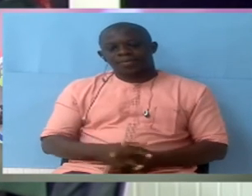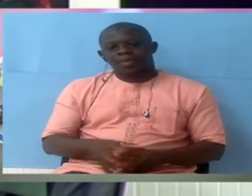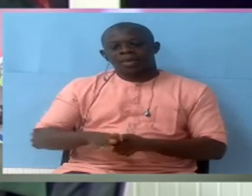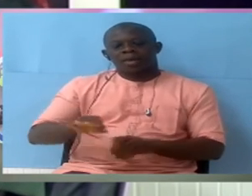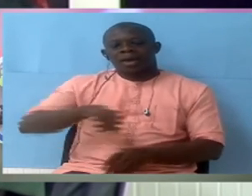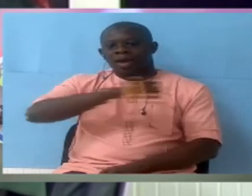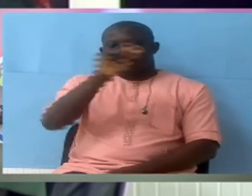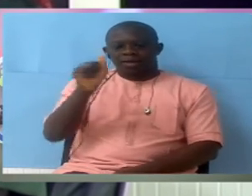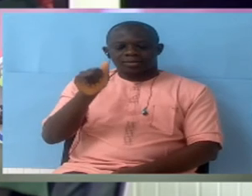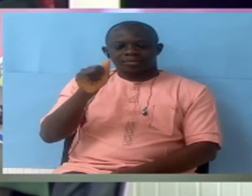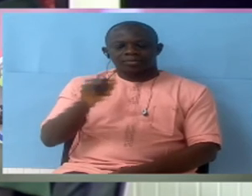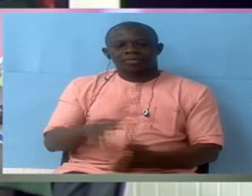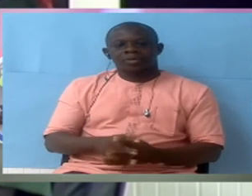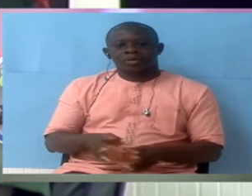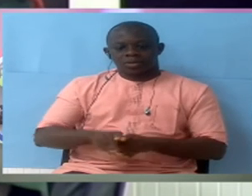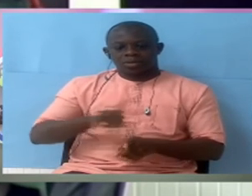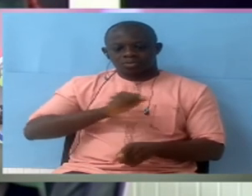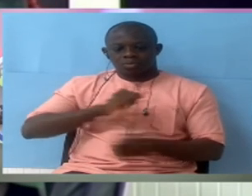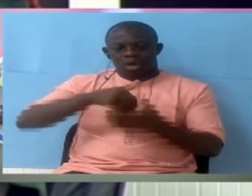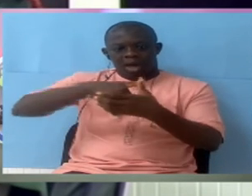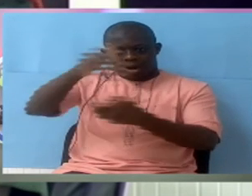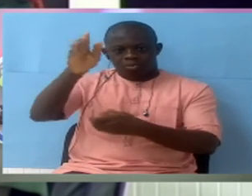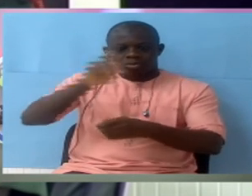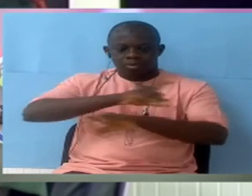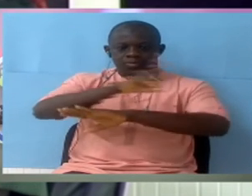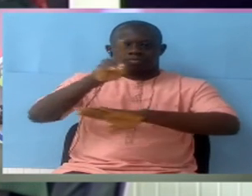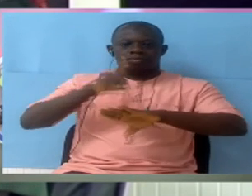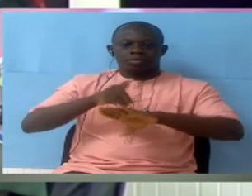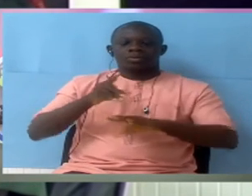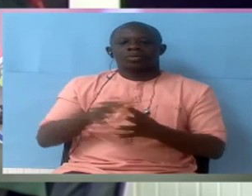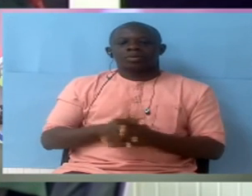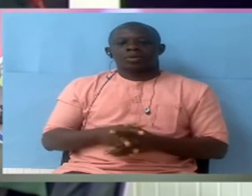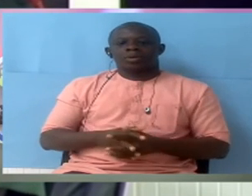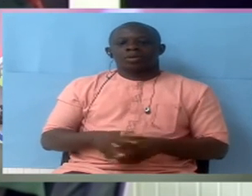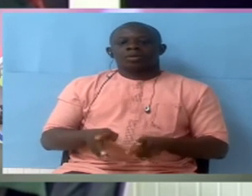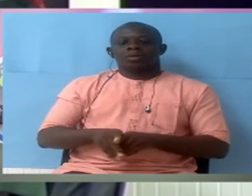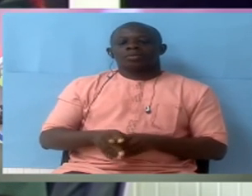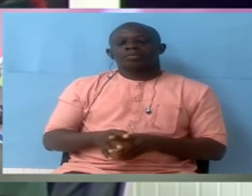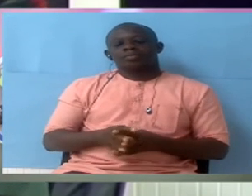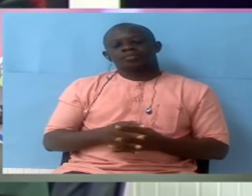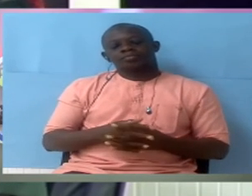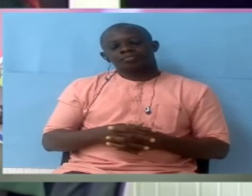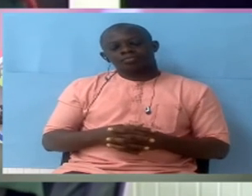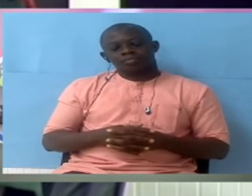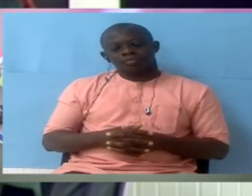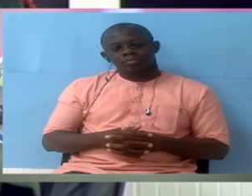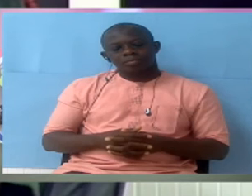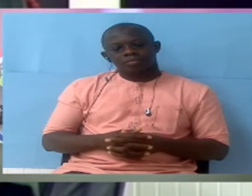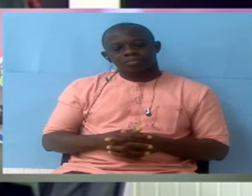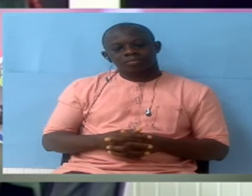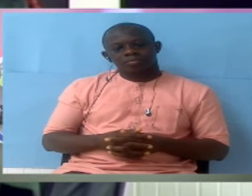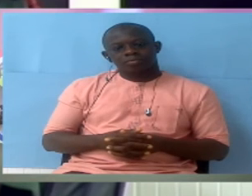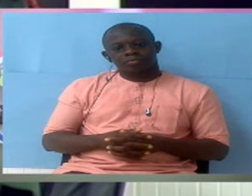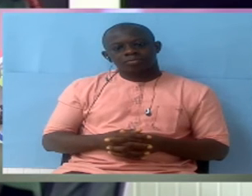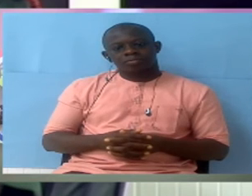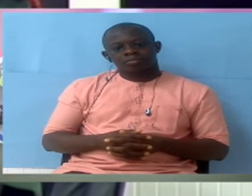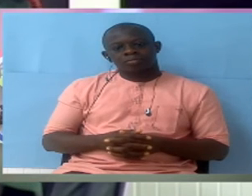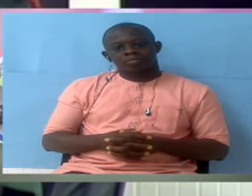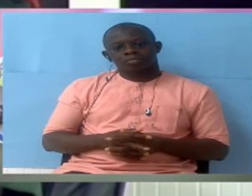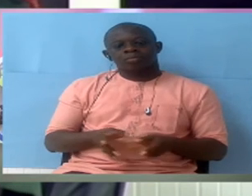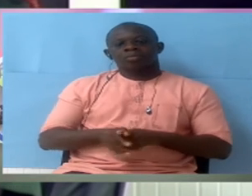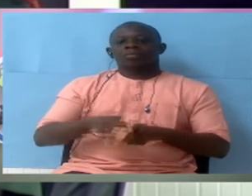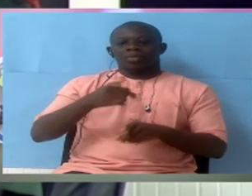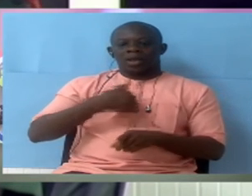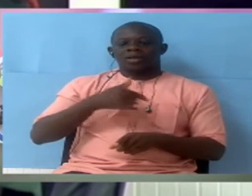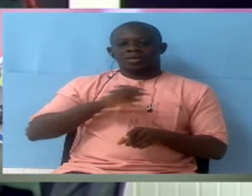And then went out. Mugena. I complimented the Director of